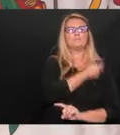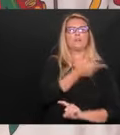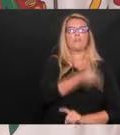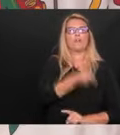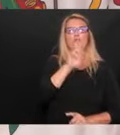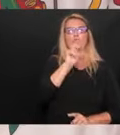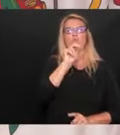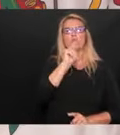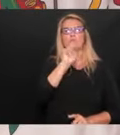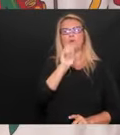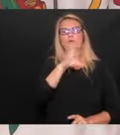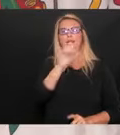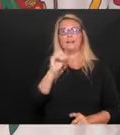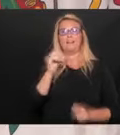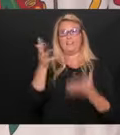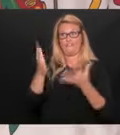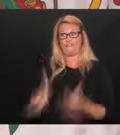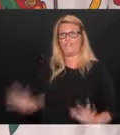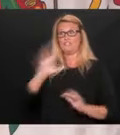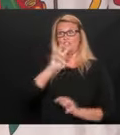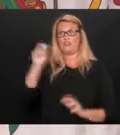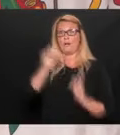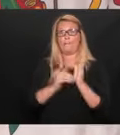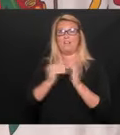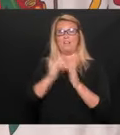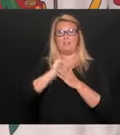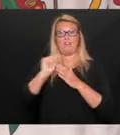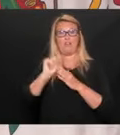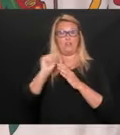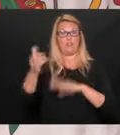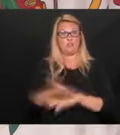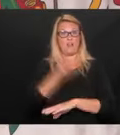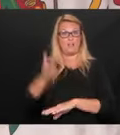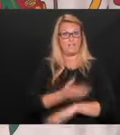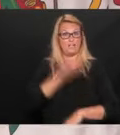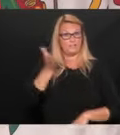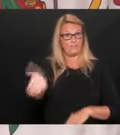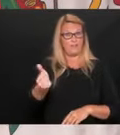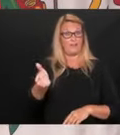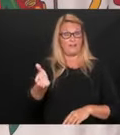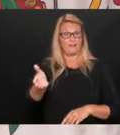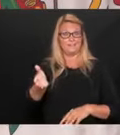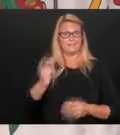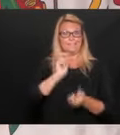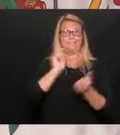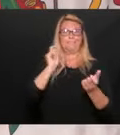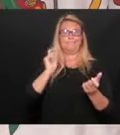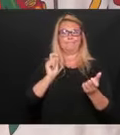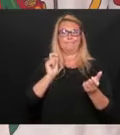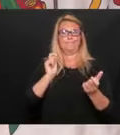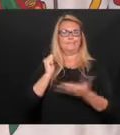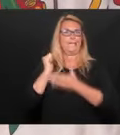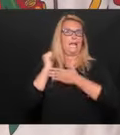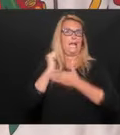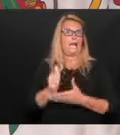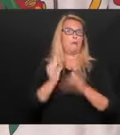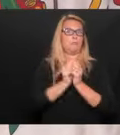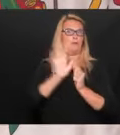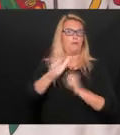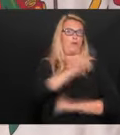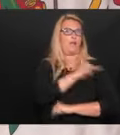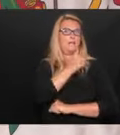They just completed a $30 million renovation there and upgrade, you know, on an upgrade project and everything,